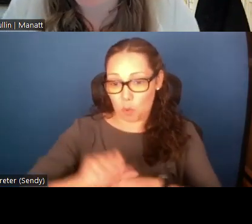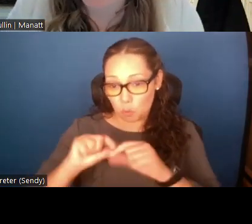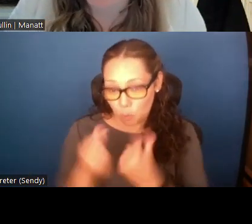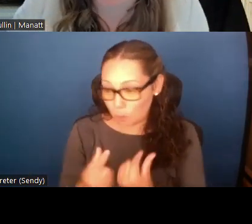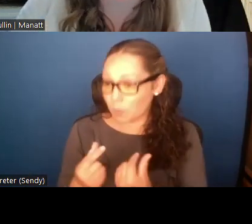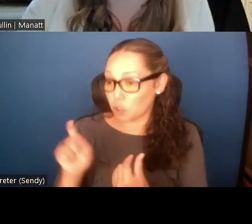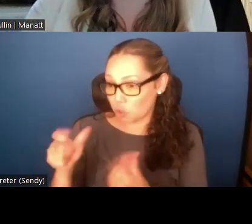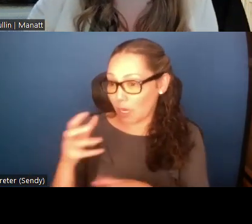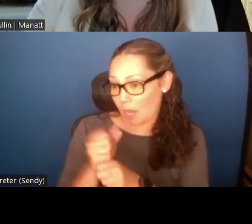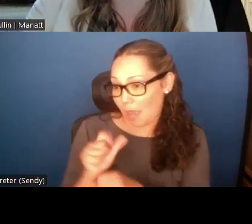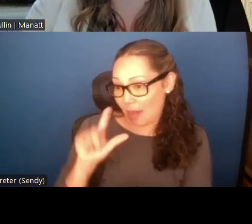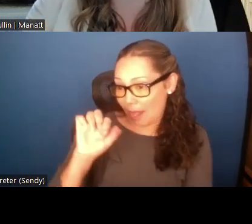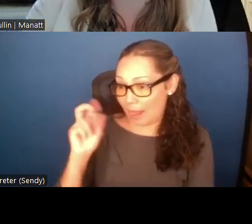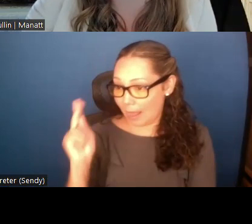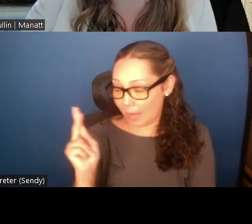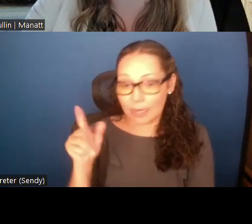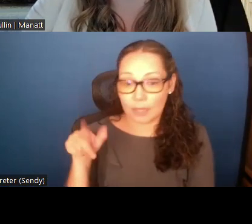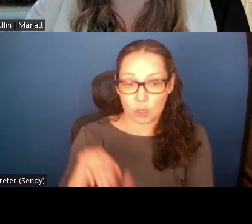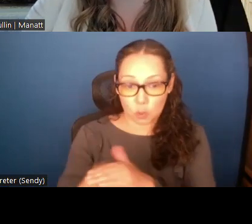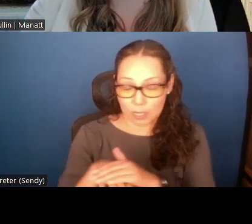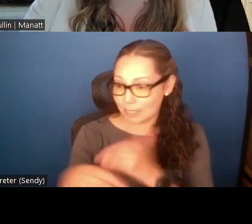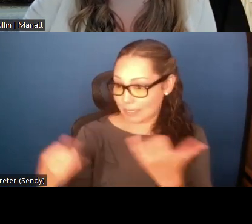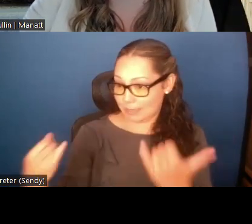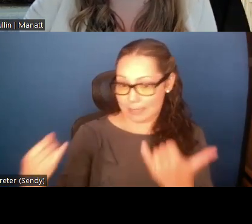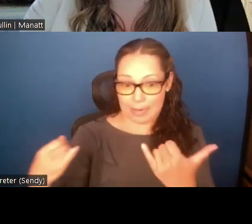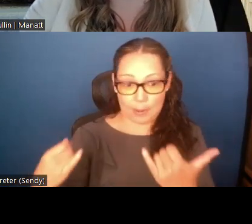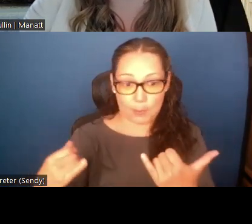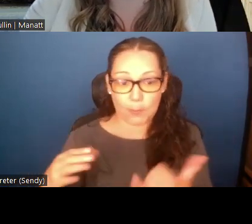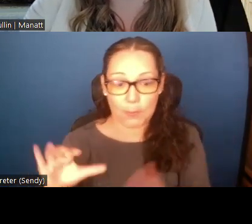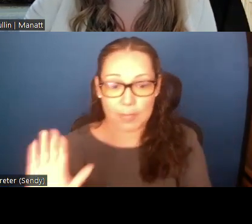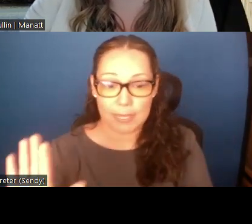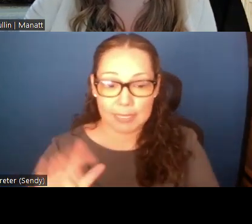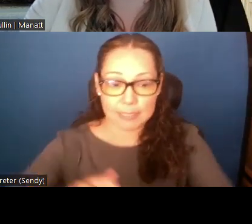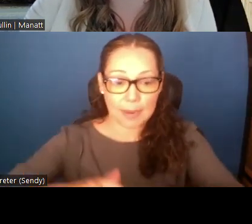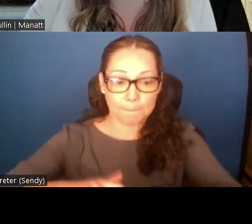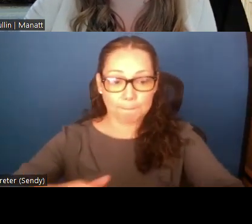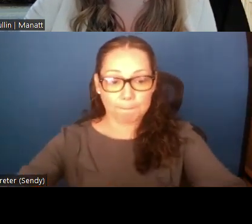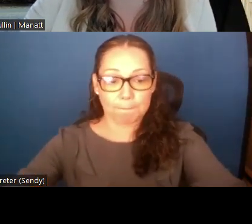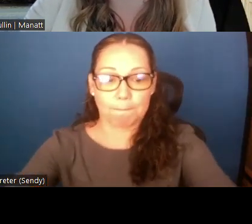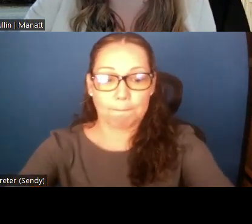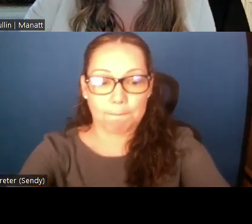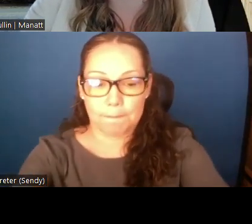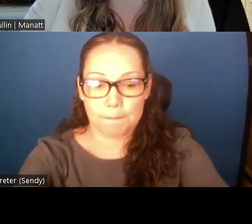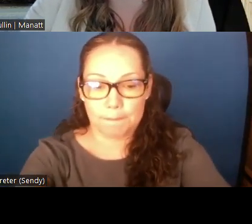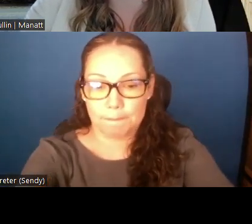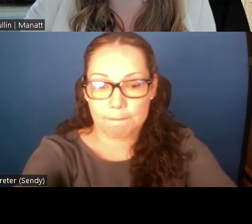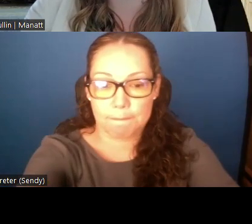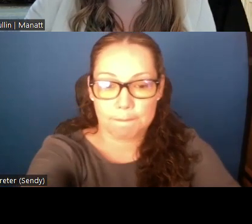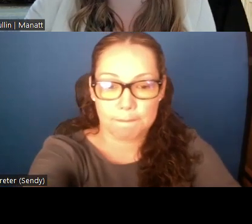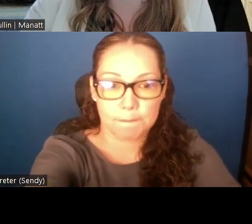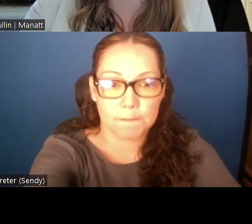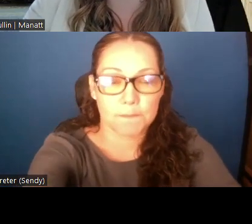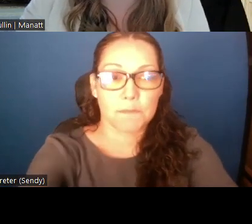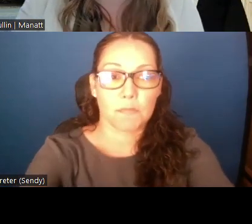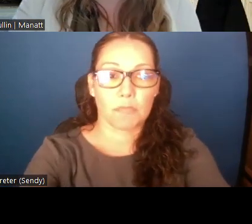link that you can access at this time. And I'm also going to ask, thank you. One